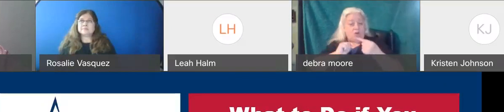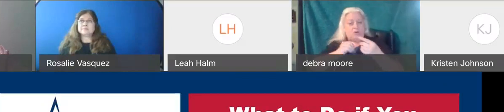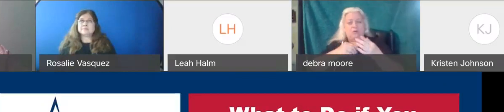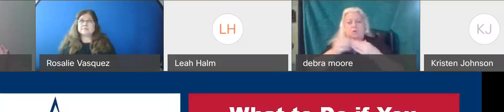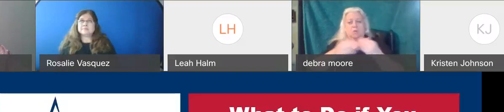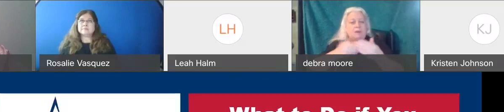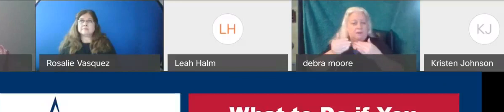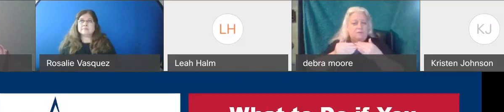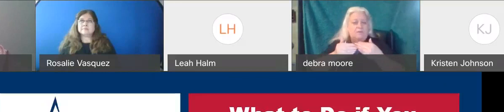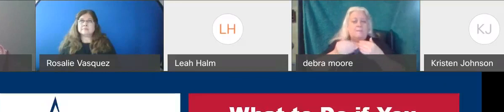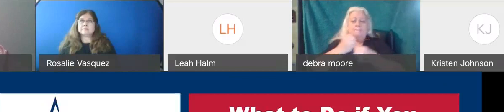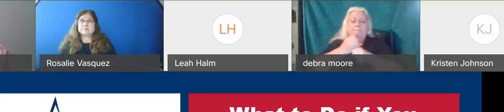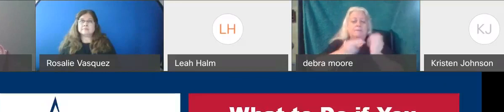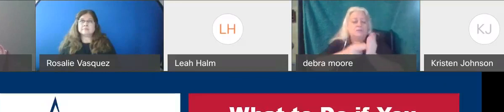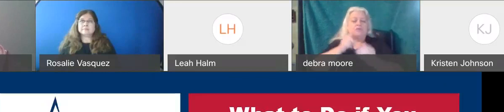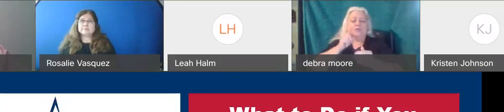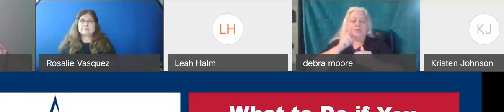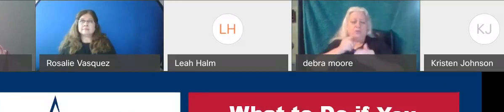alcohol.